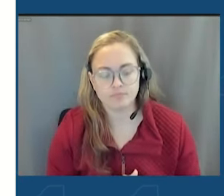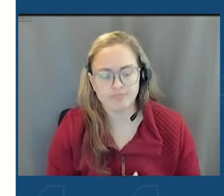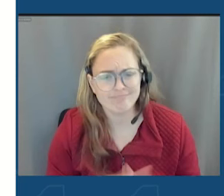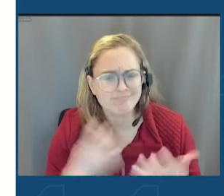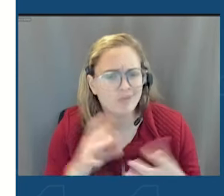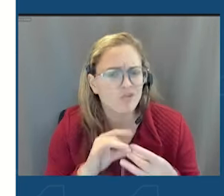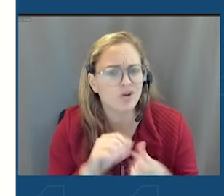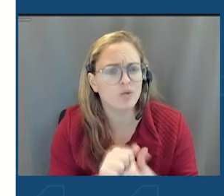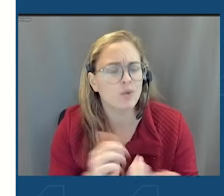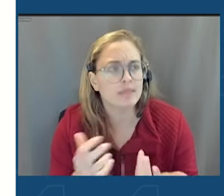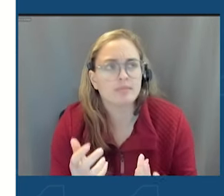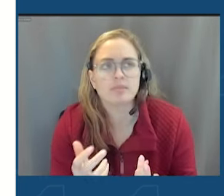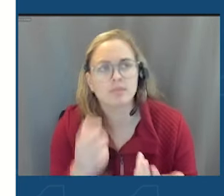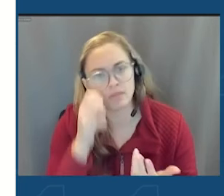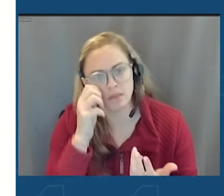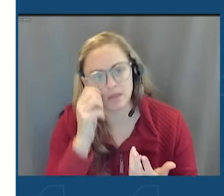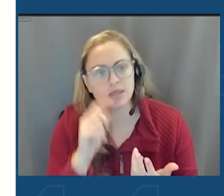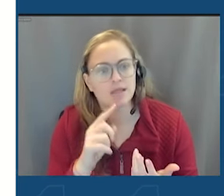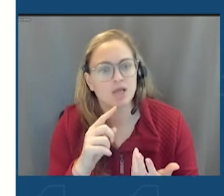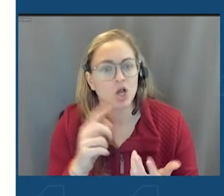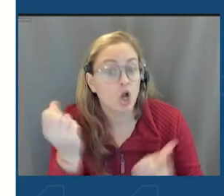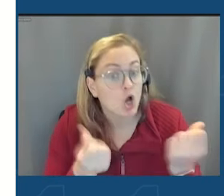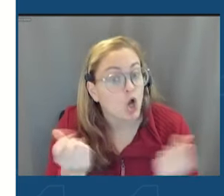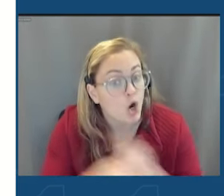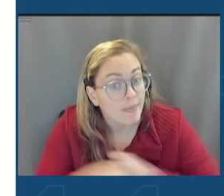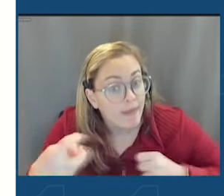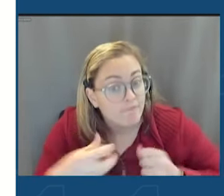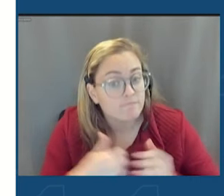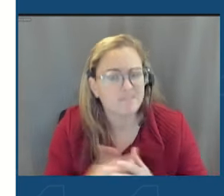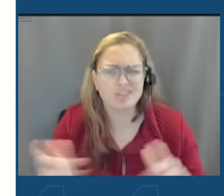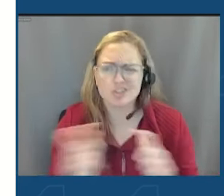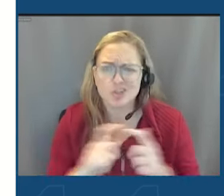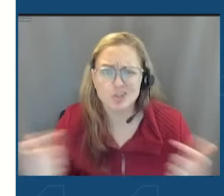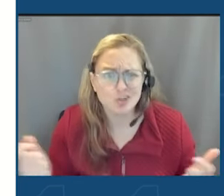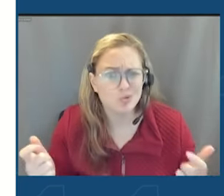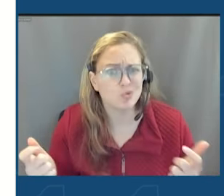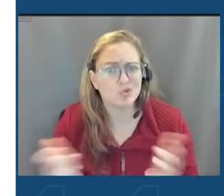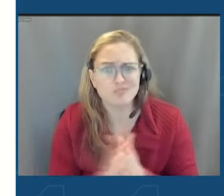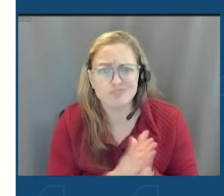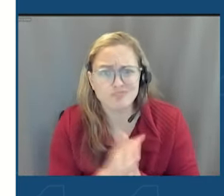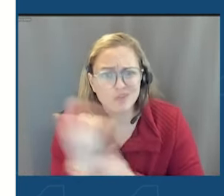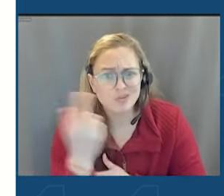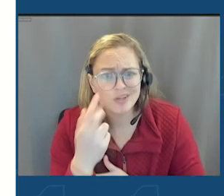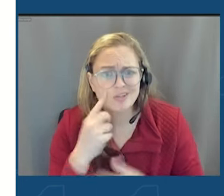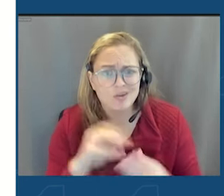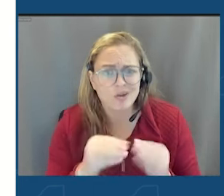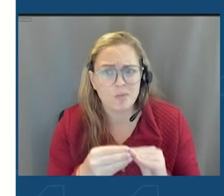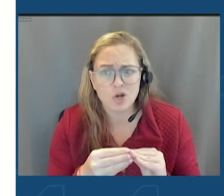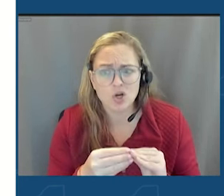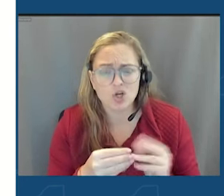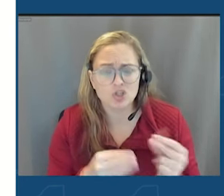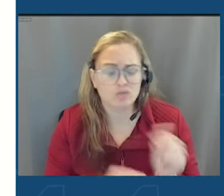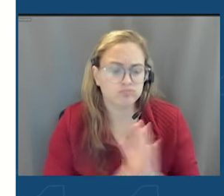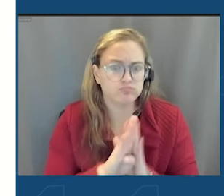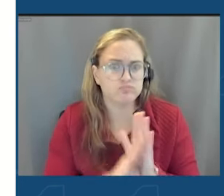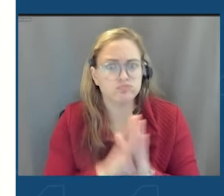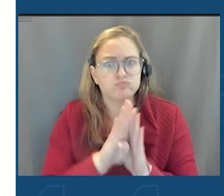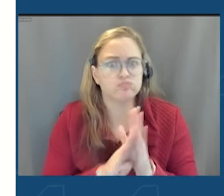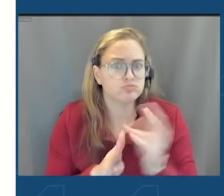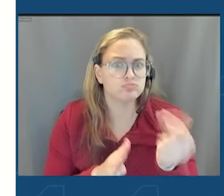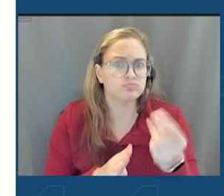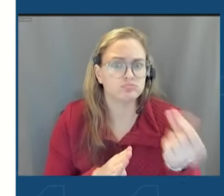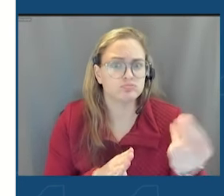with serious crimes like car theft. I mean, that is a huge driver of why these numbers are spiking up. And so